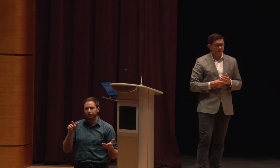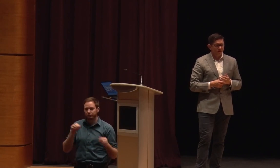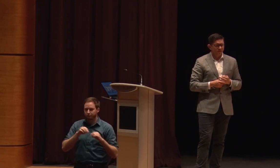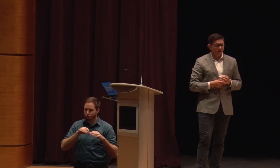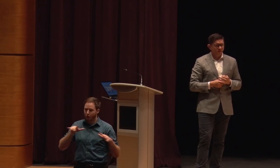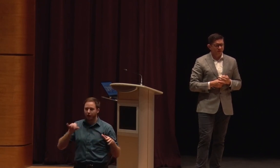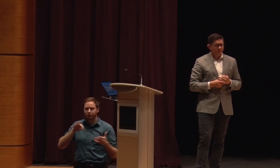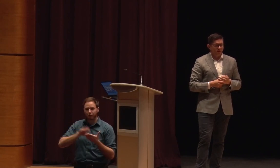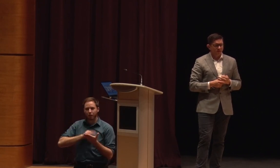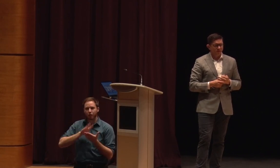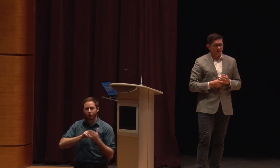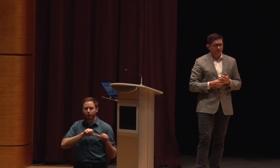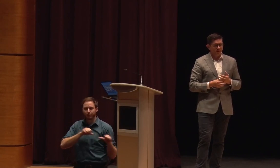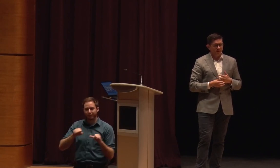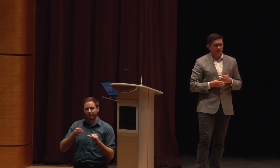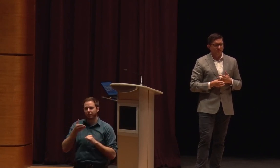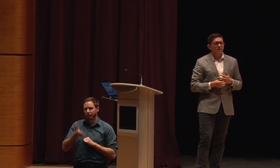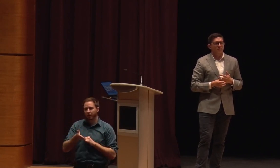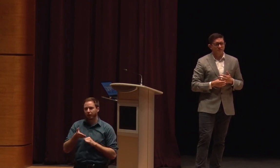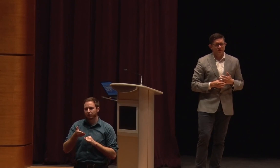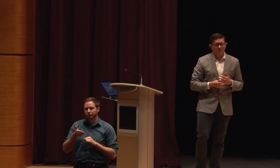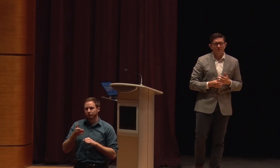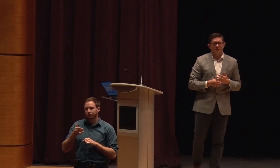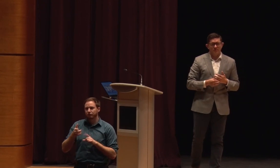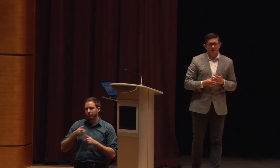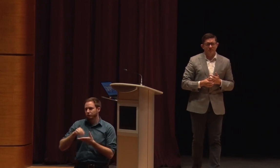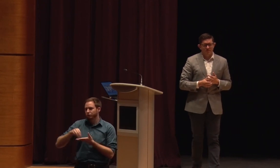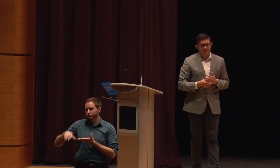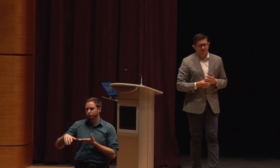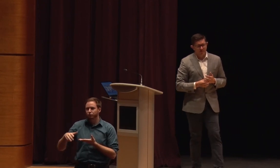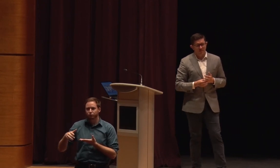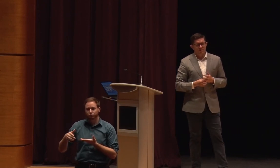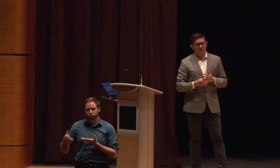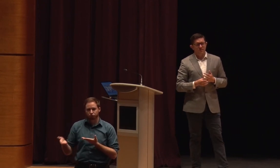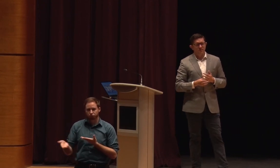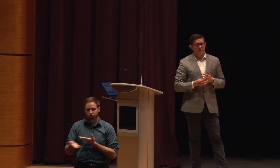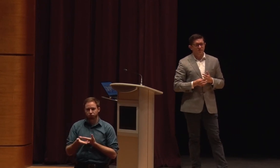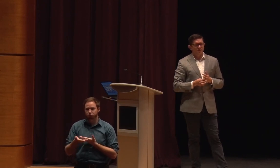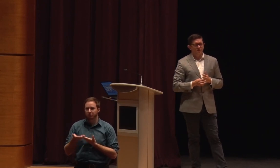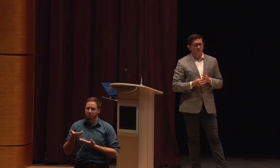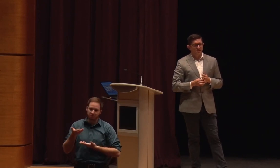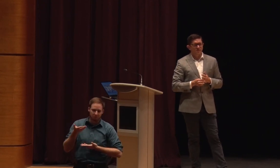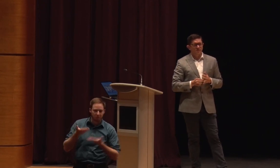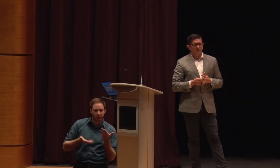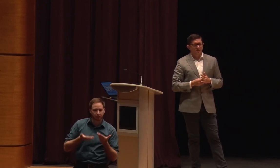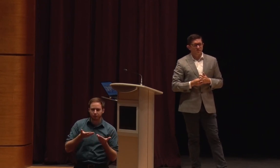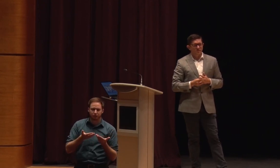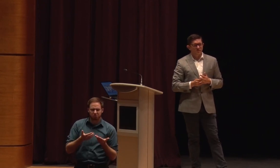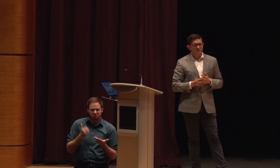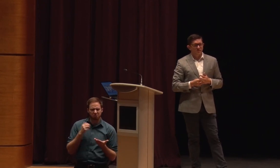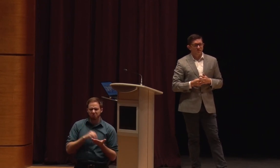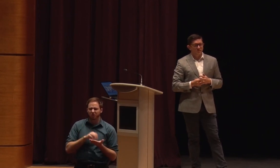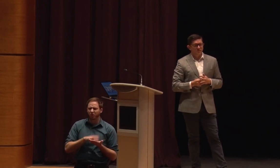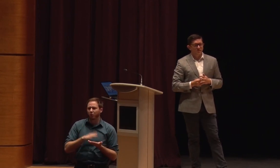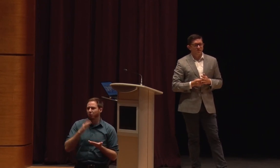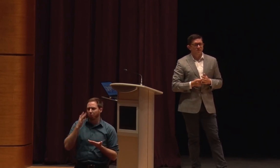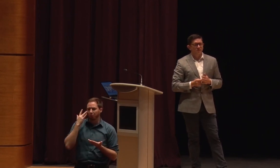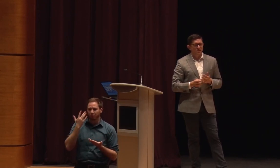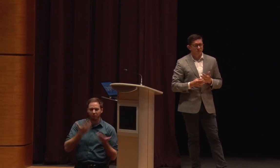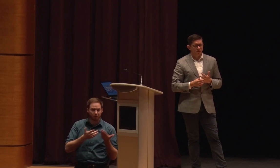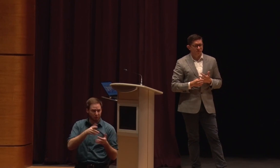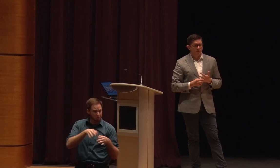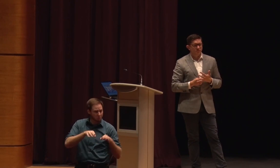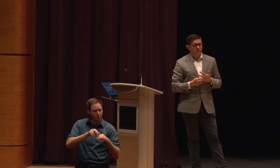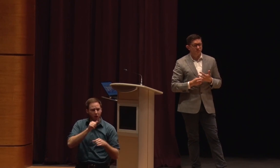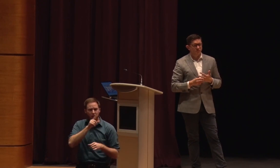of learning abilities from students who may not take notes because they're not sure what's